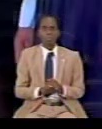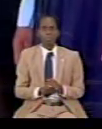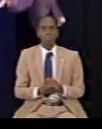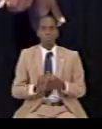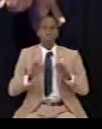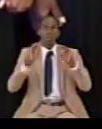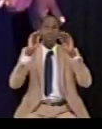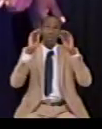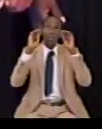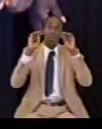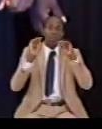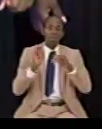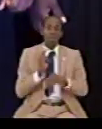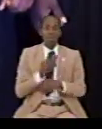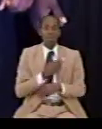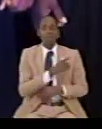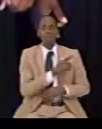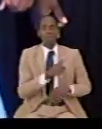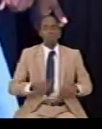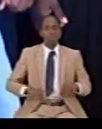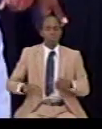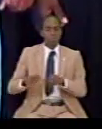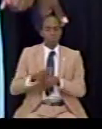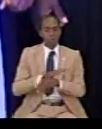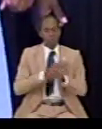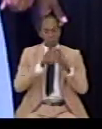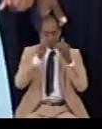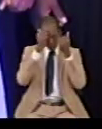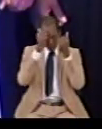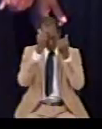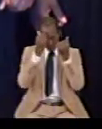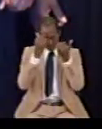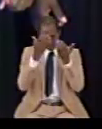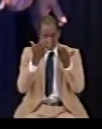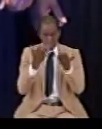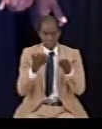Teach us, Lord, full